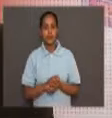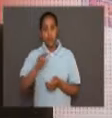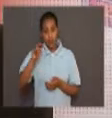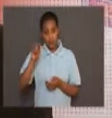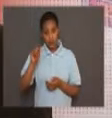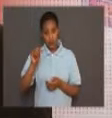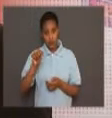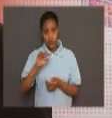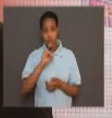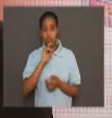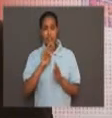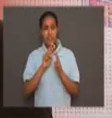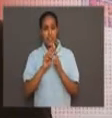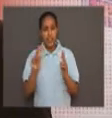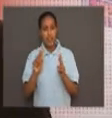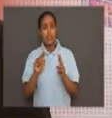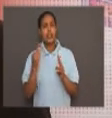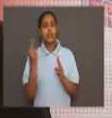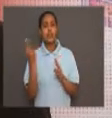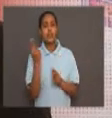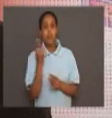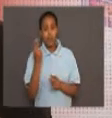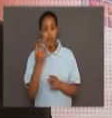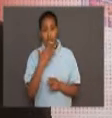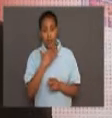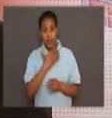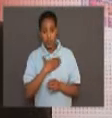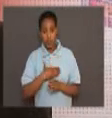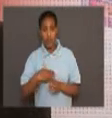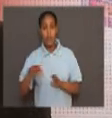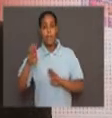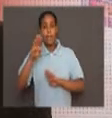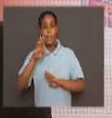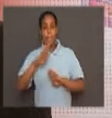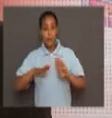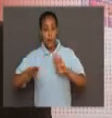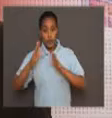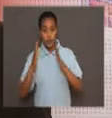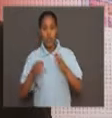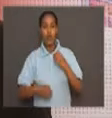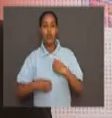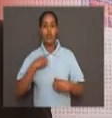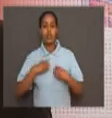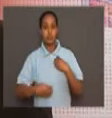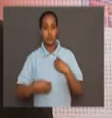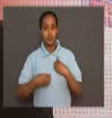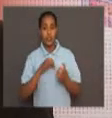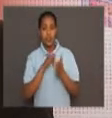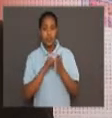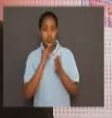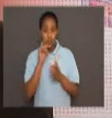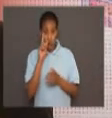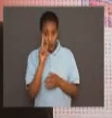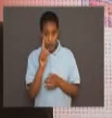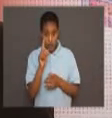Nitrogen is a very important element in biological organisms. It is